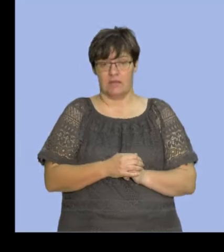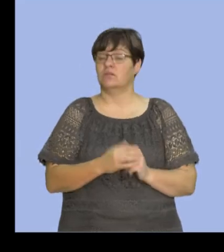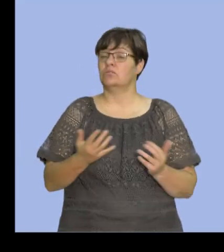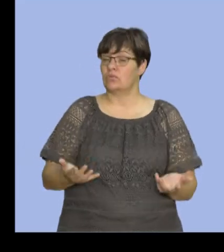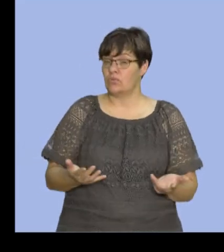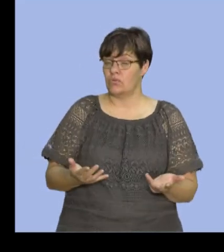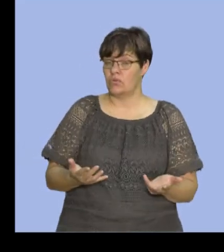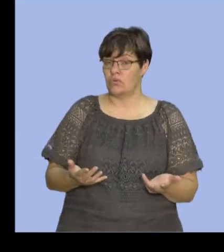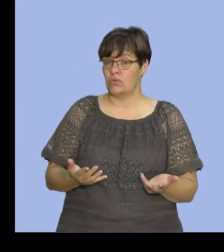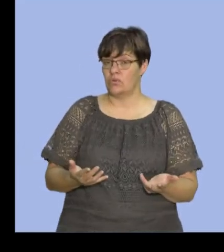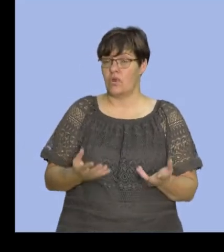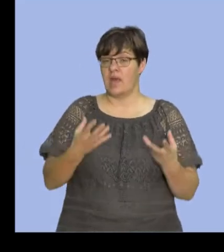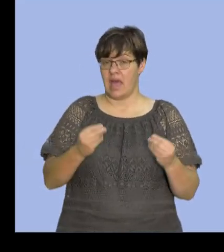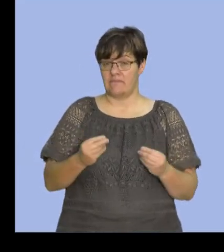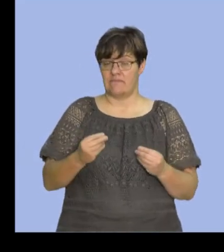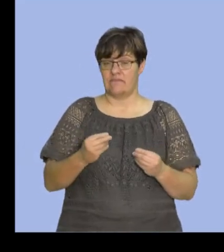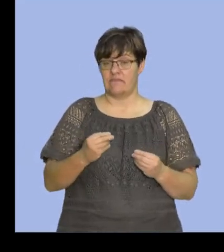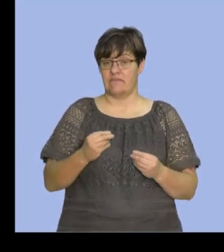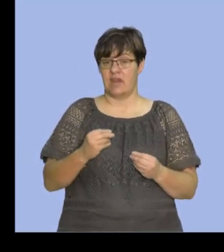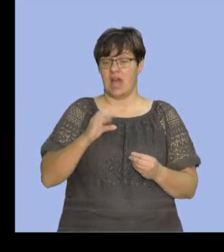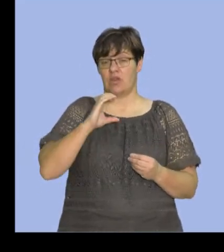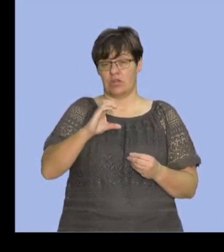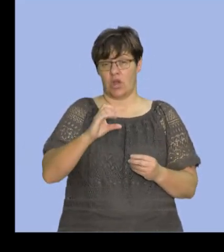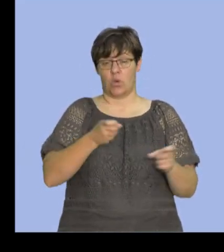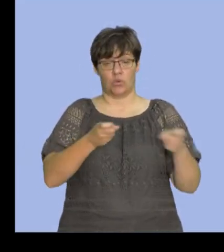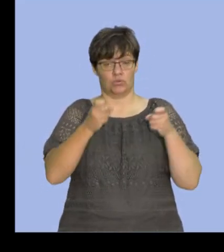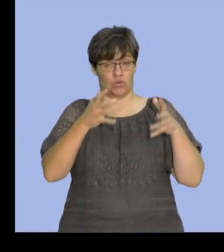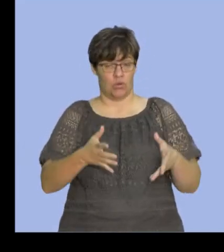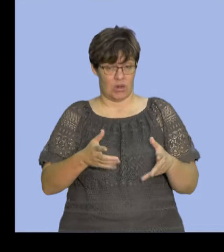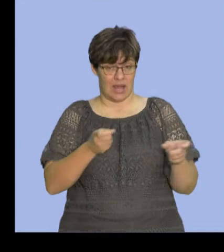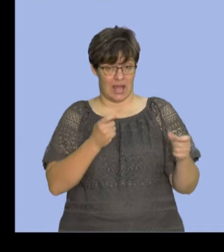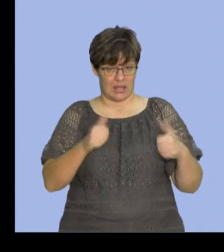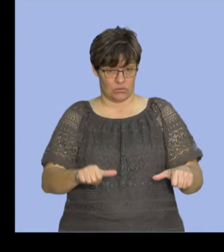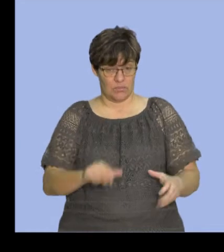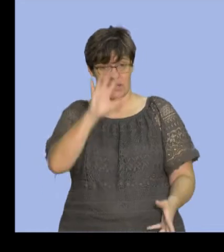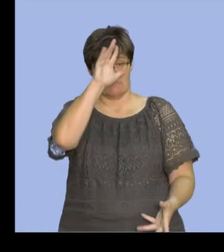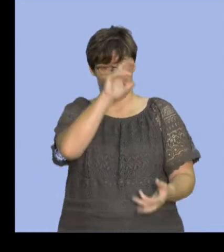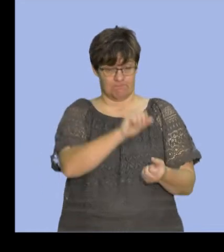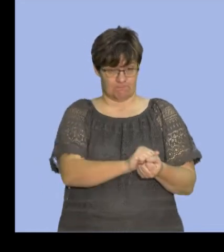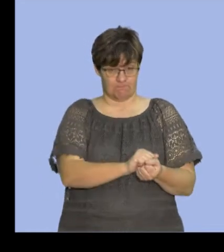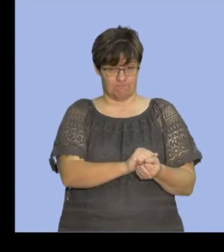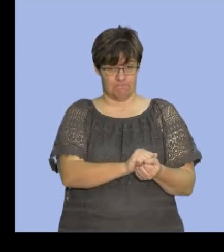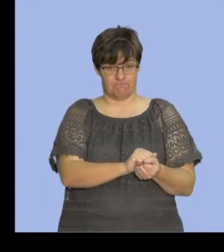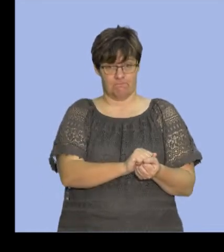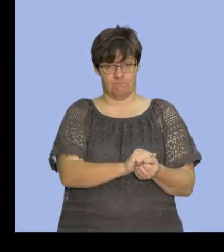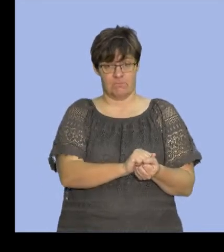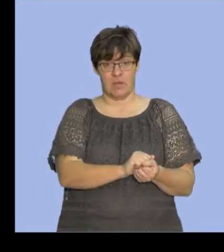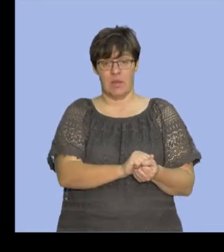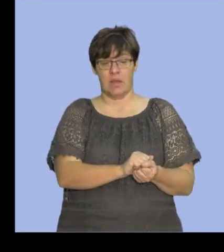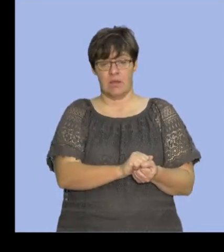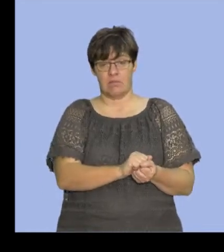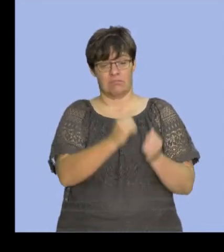that you have your creditors control account, which is a summary of all your,